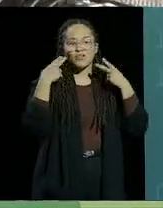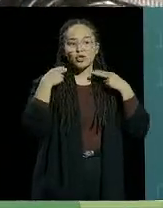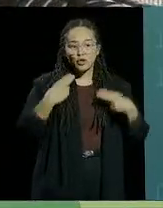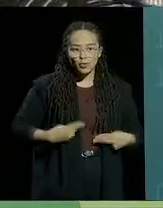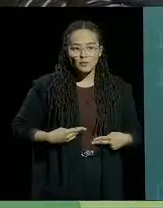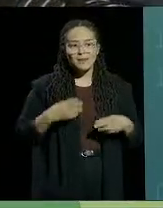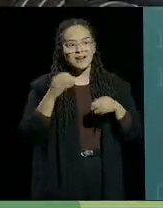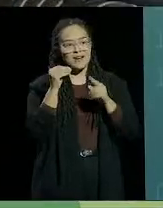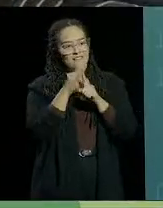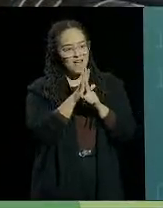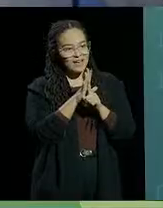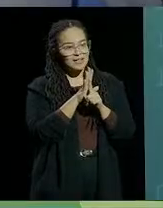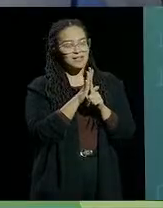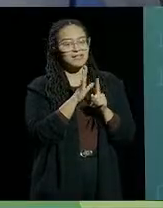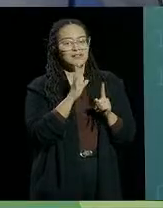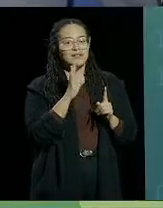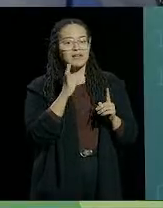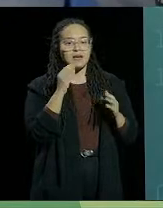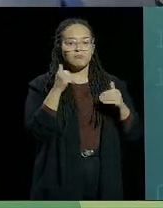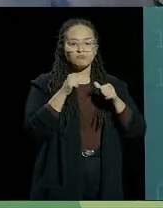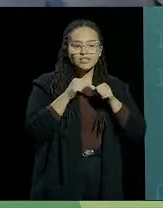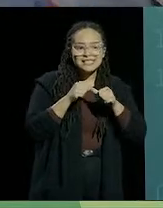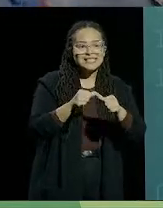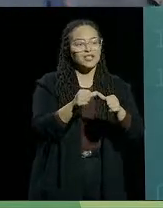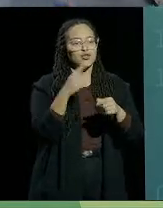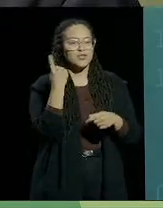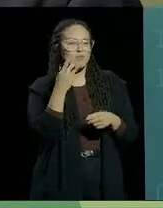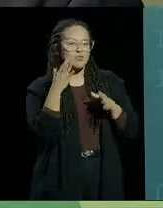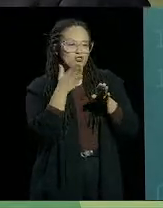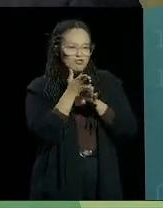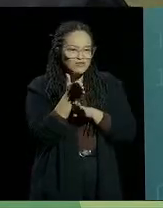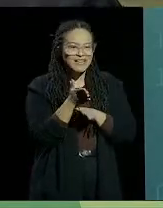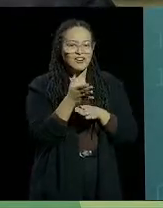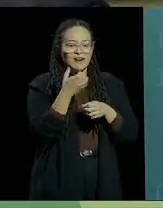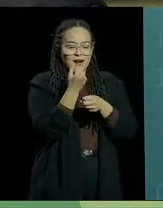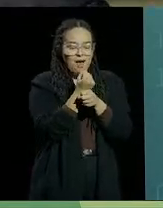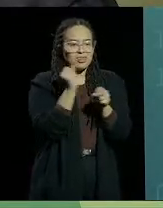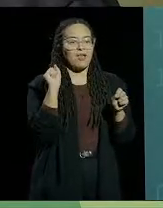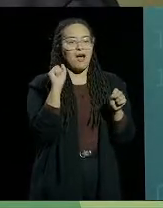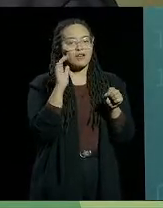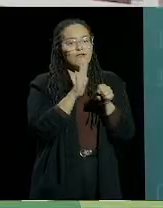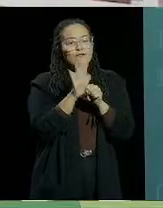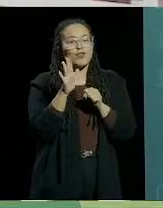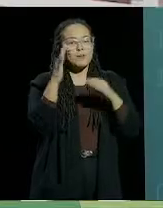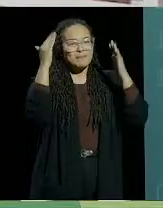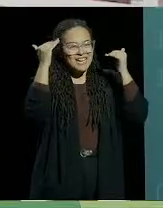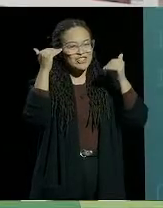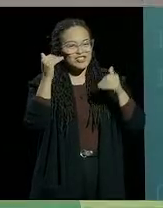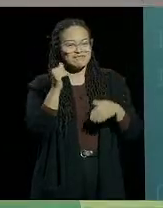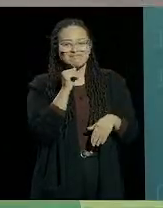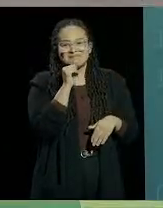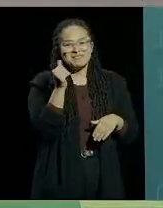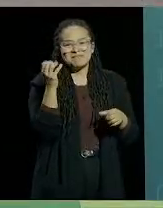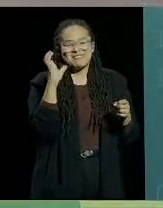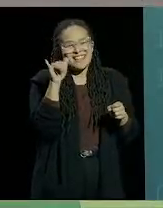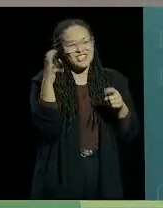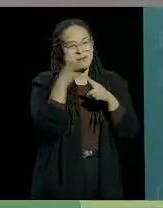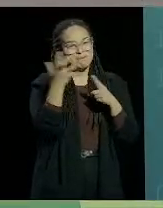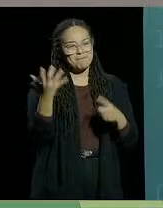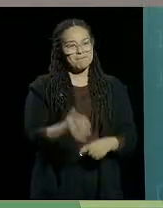able to enable someone to further their career and unlock their full potential, like, it doesn't get much better than that.